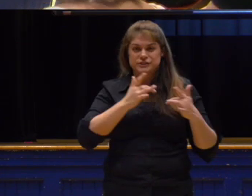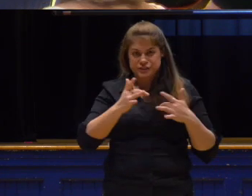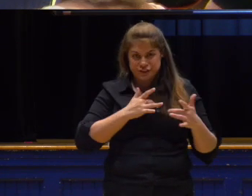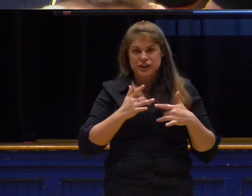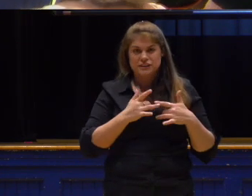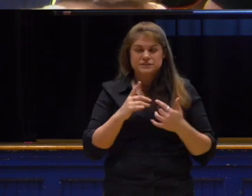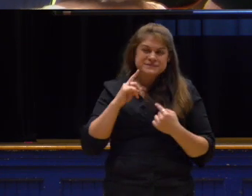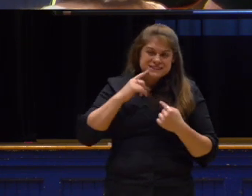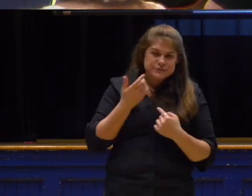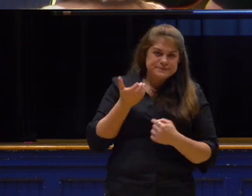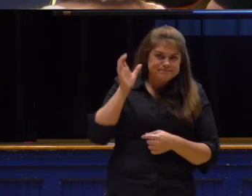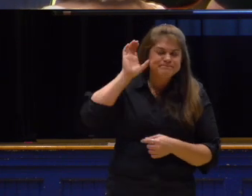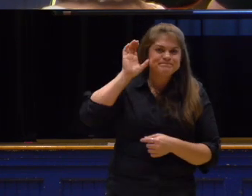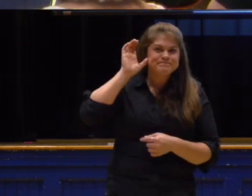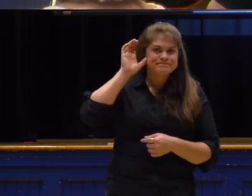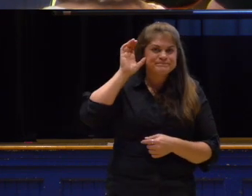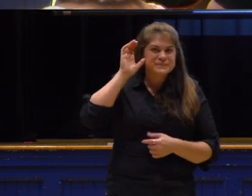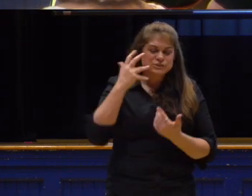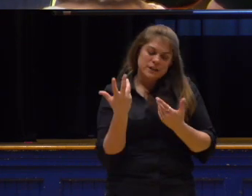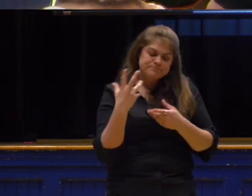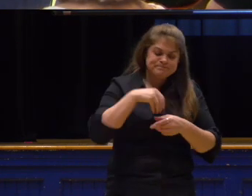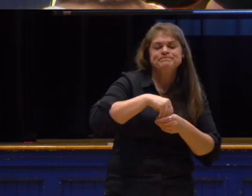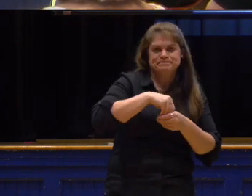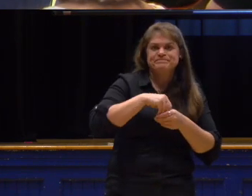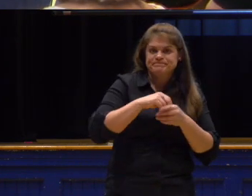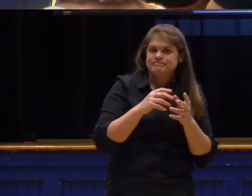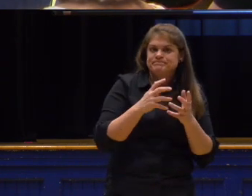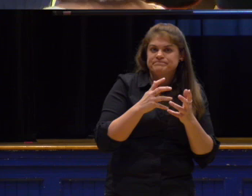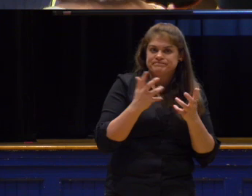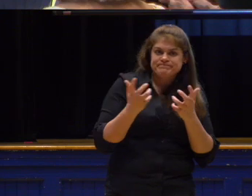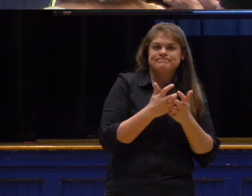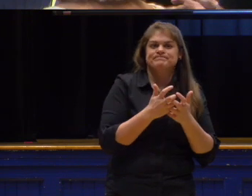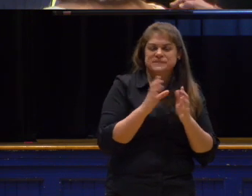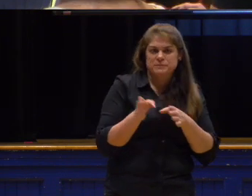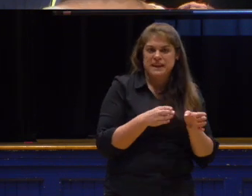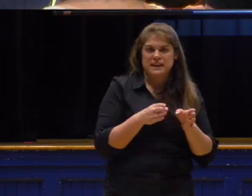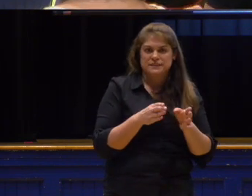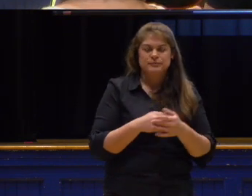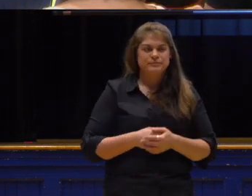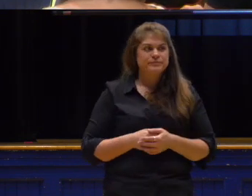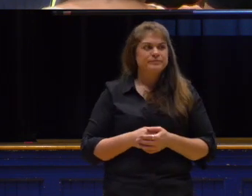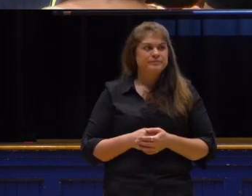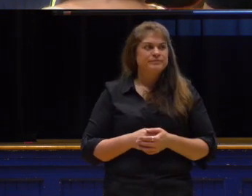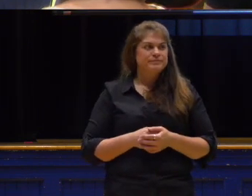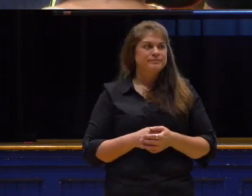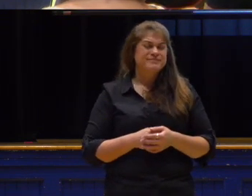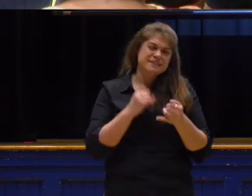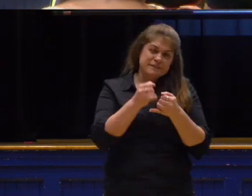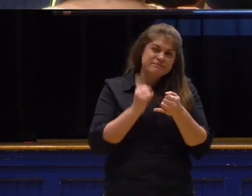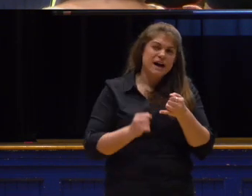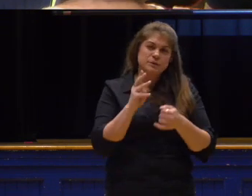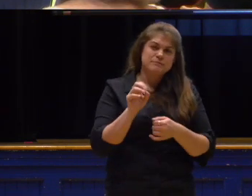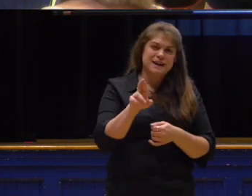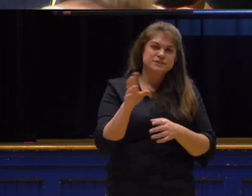take them seriously, which I'm sure you guys will, and incorporate them accordingly when feasible into the final master plan.